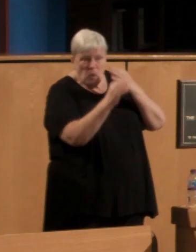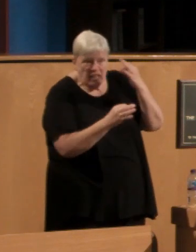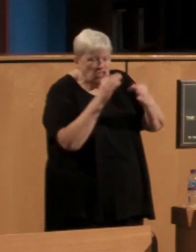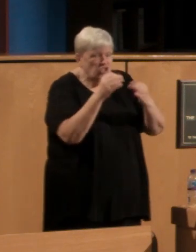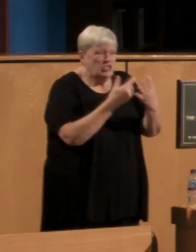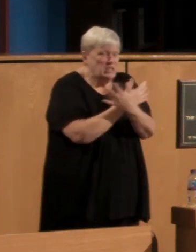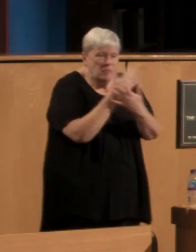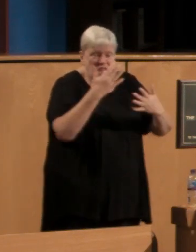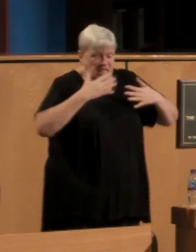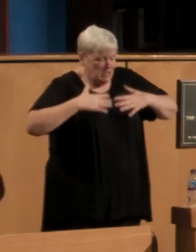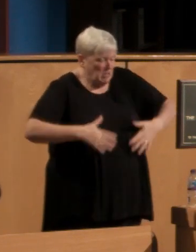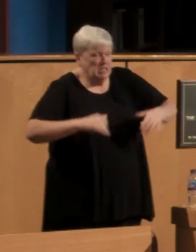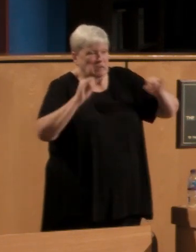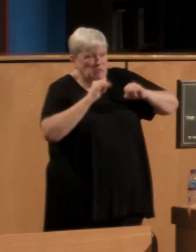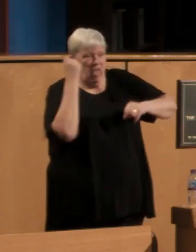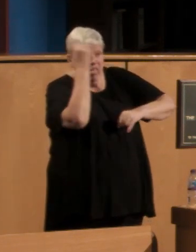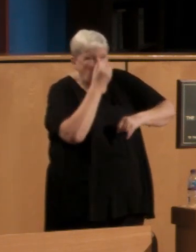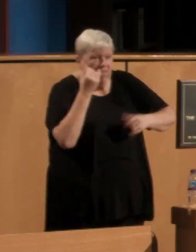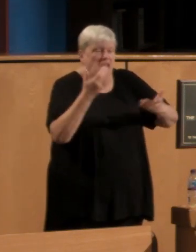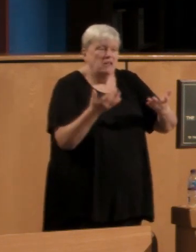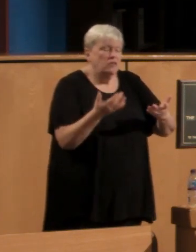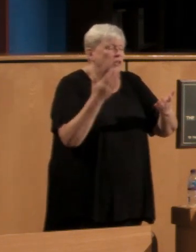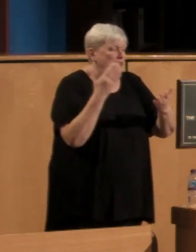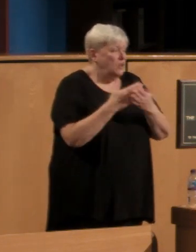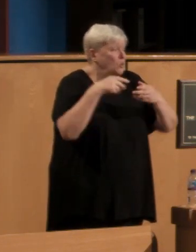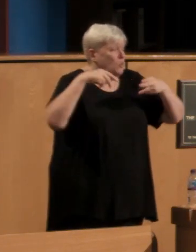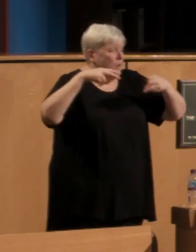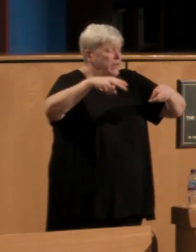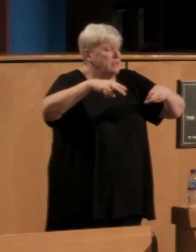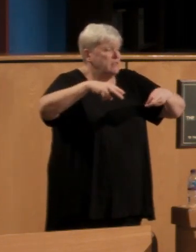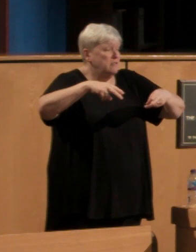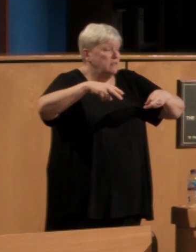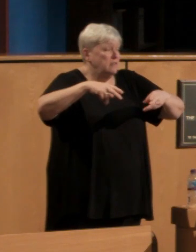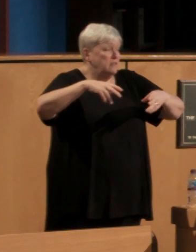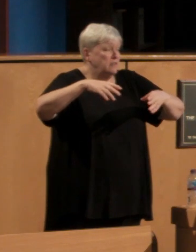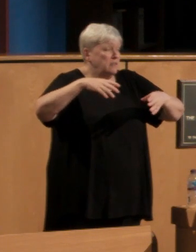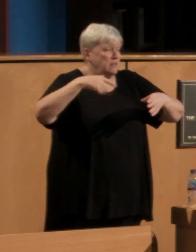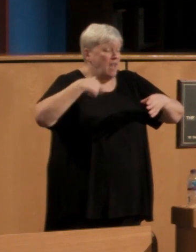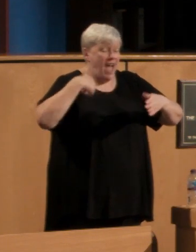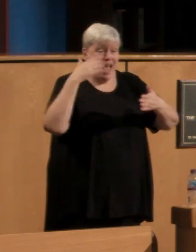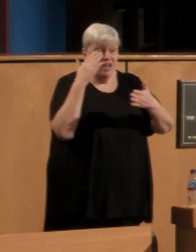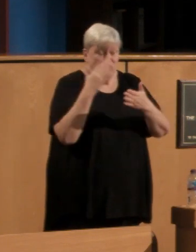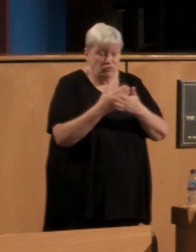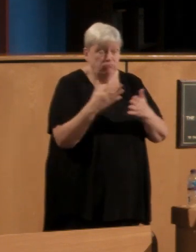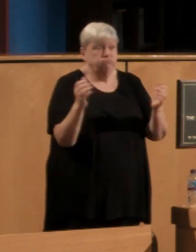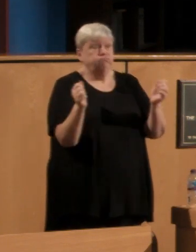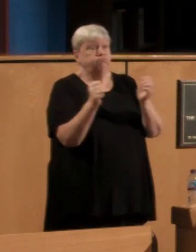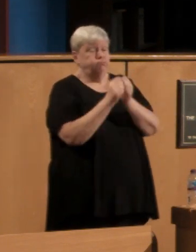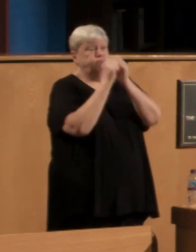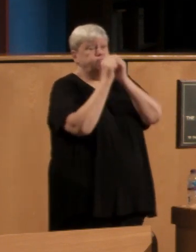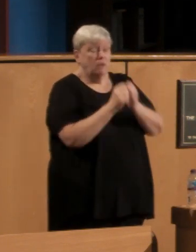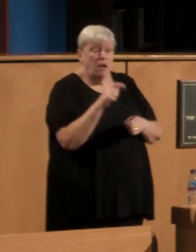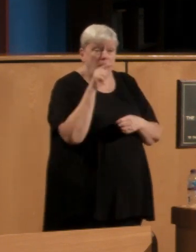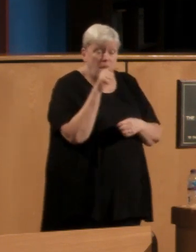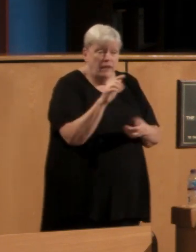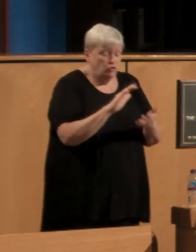of bodies and the grotesque in ways that are like, you know, I really resonate with and really enjoy, but also that